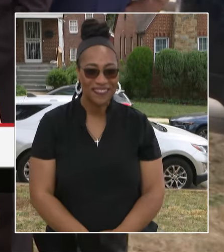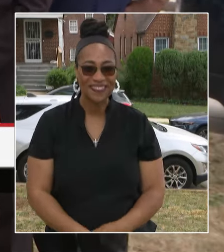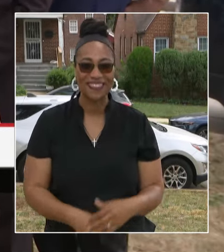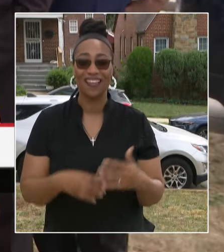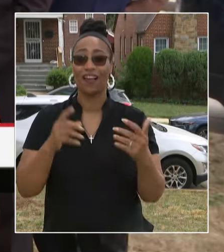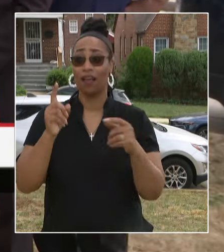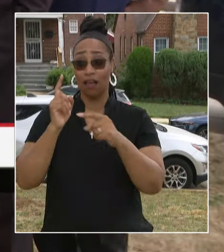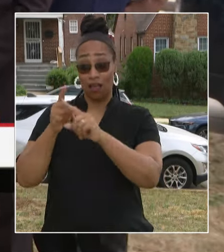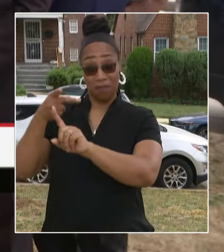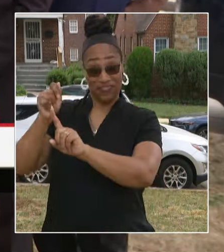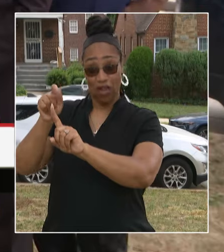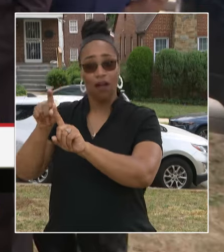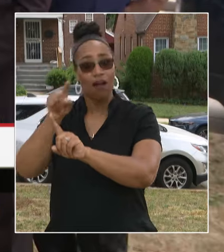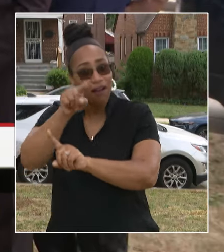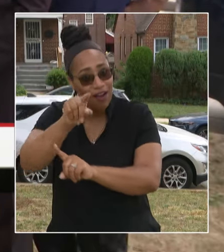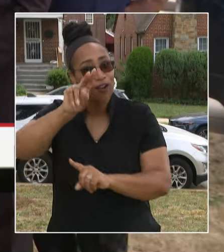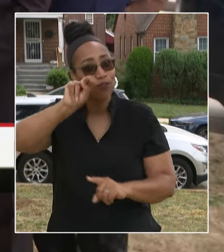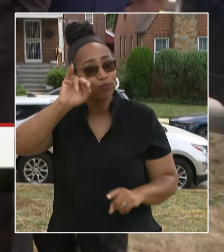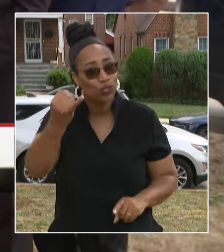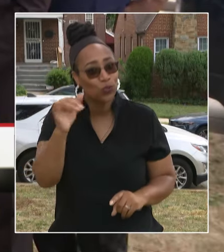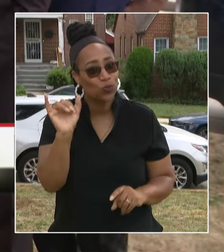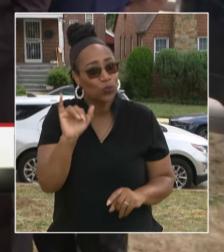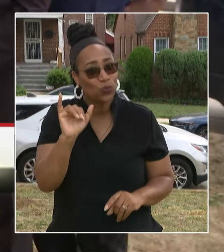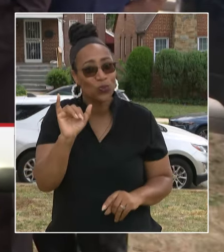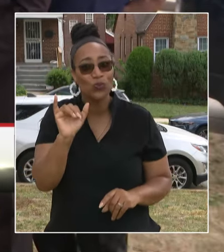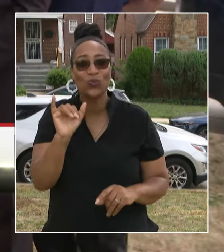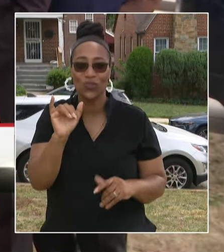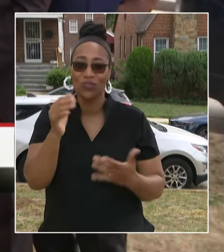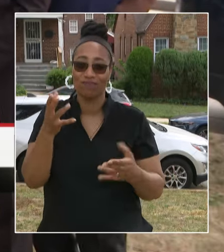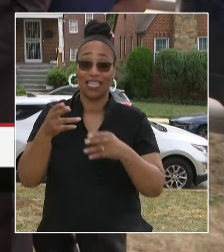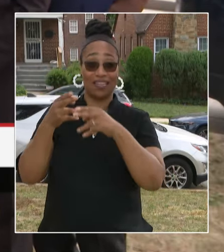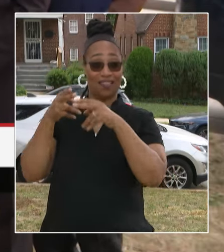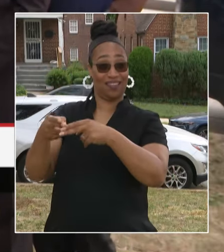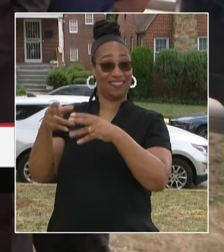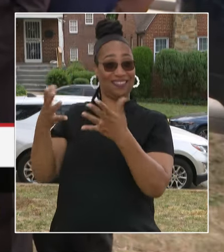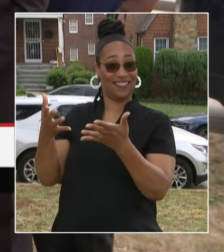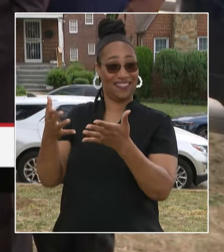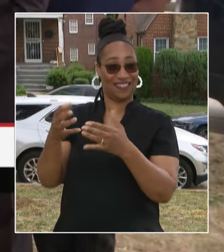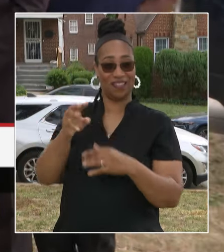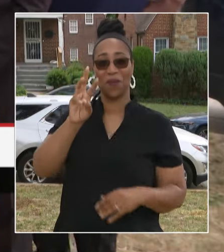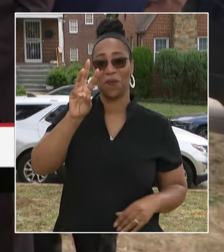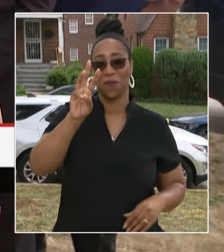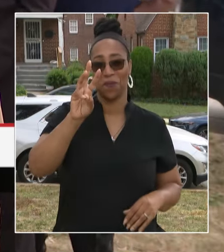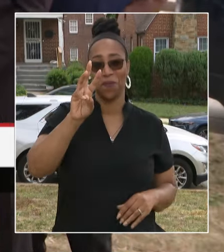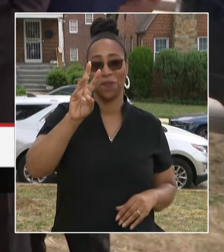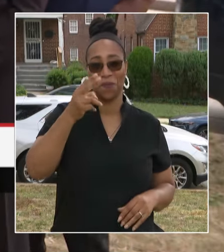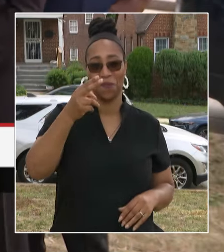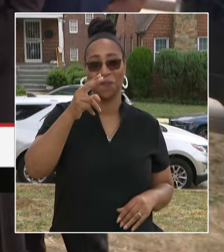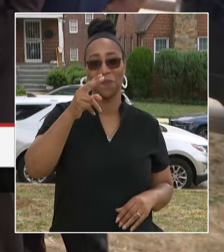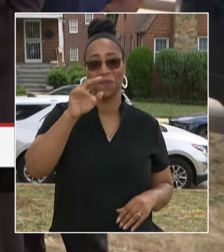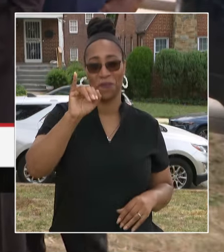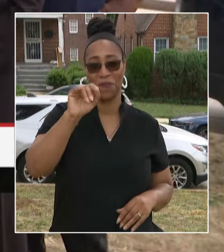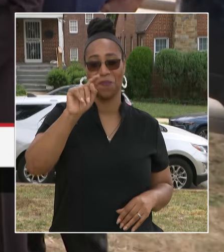named it as a city. The city is still there. It's called Whitesboro, New Jersey. Anybody ever heard of it? Whitesboro, New Jersey.